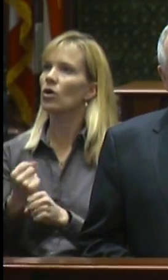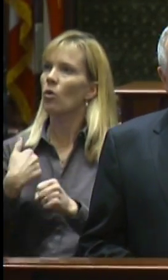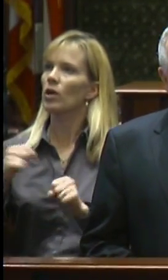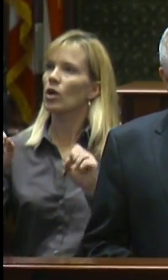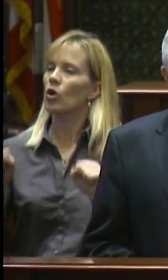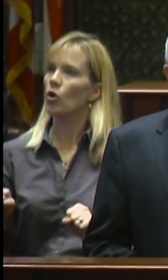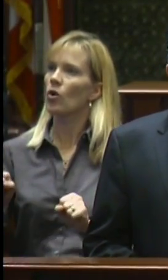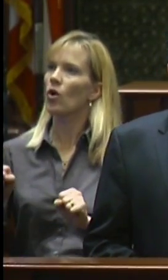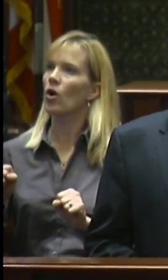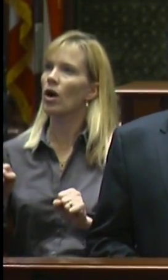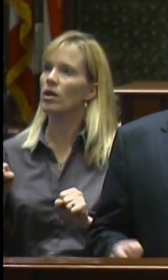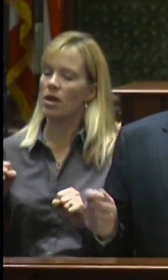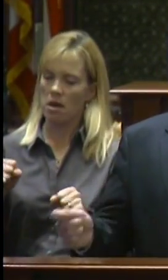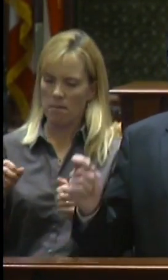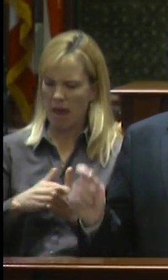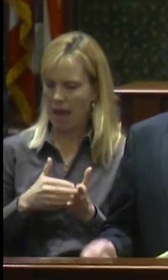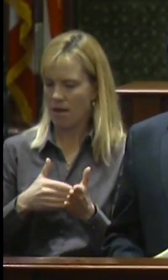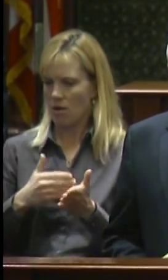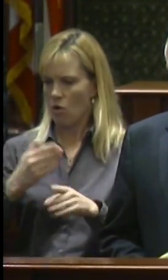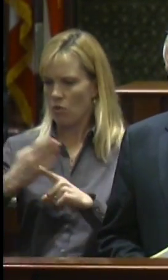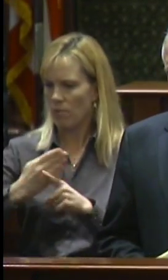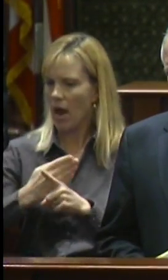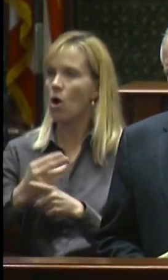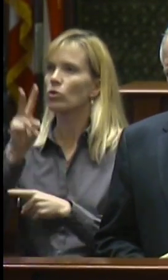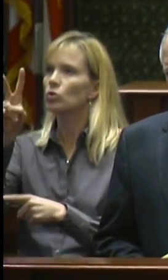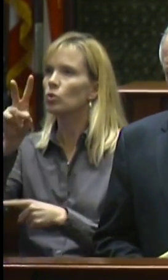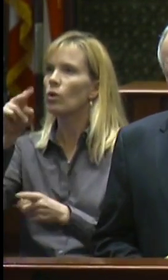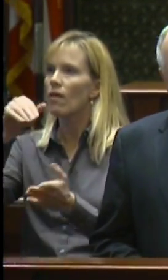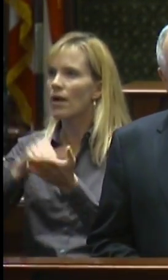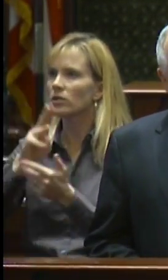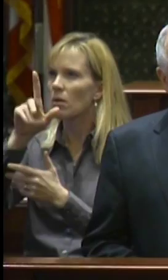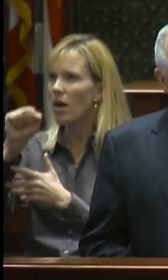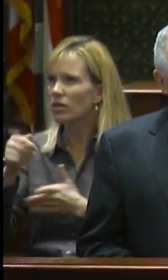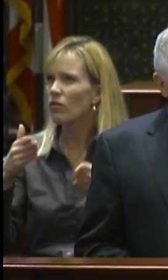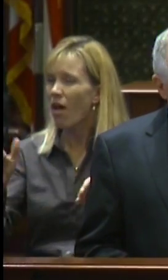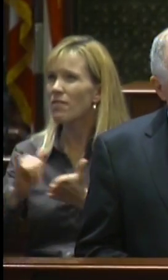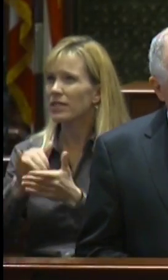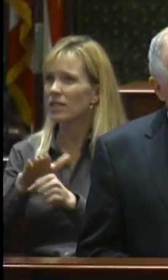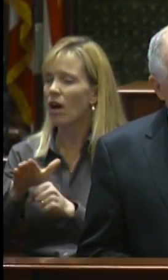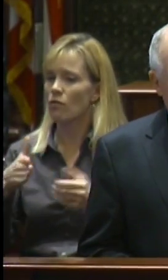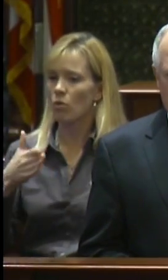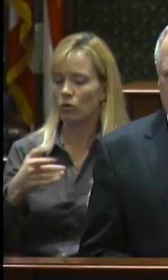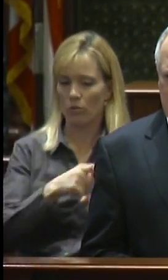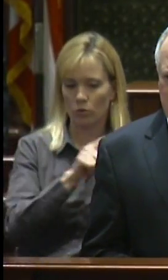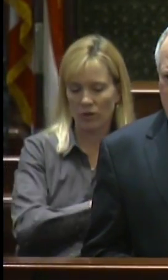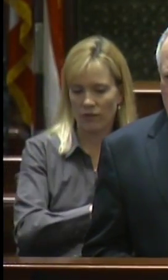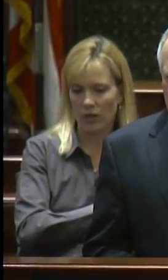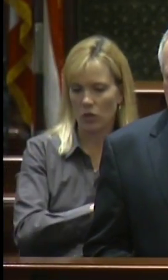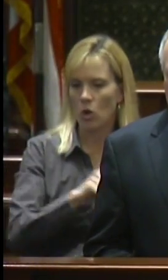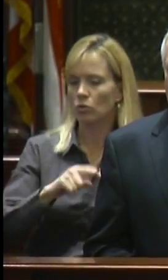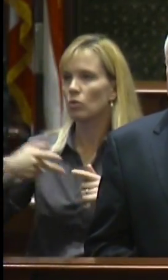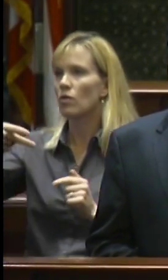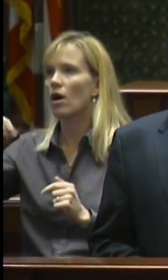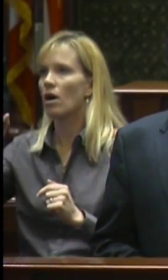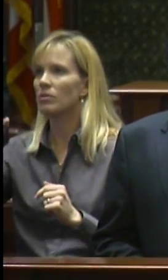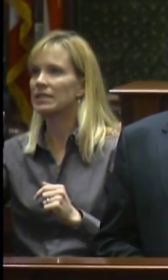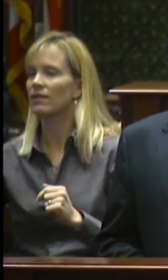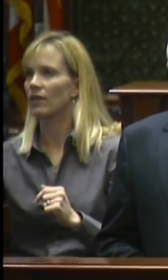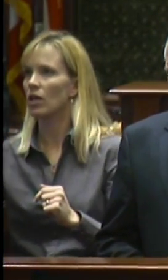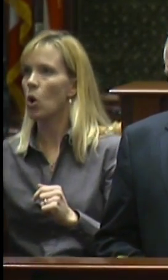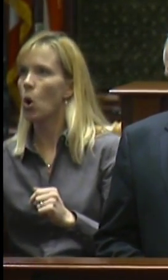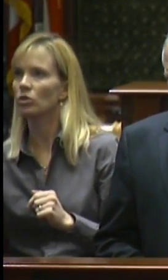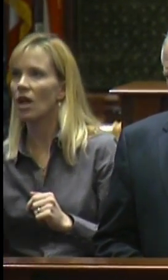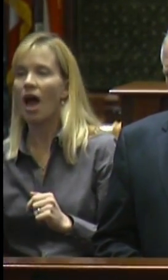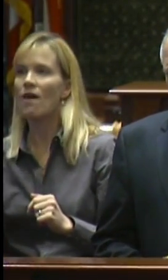able to pave and repair 2,000 miles of roads. That's enough roads to go from Springfield to the Pacific Ocean. and you ain't